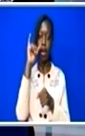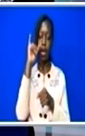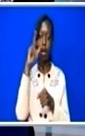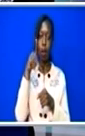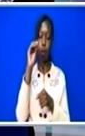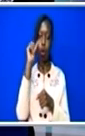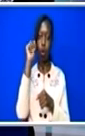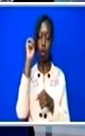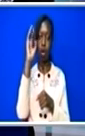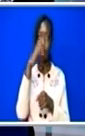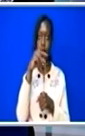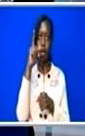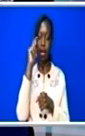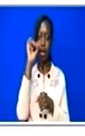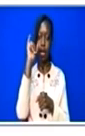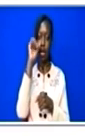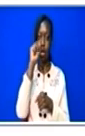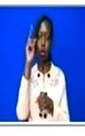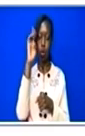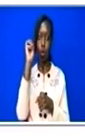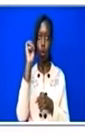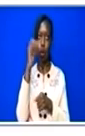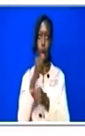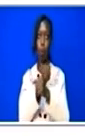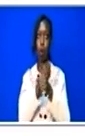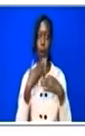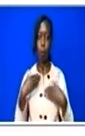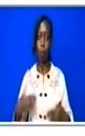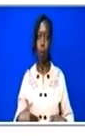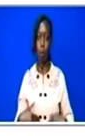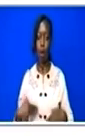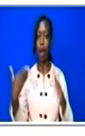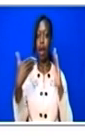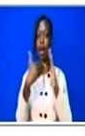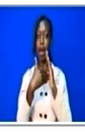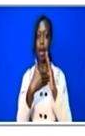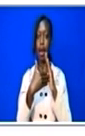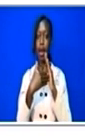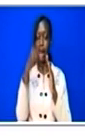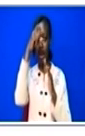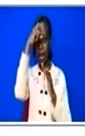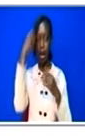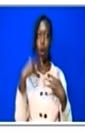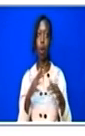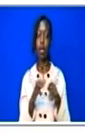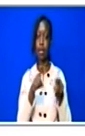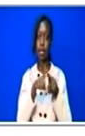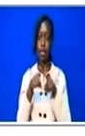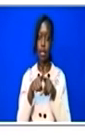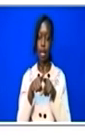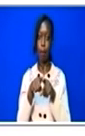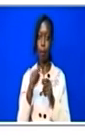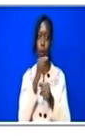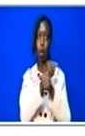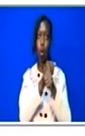They insulate the body against heat loss. Yes, okay, yes, that's where the they are second part. found, and they also protect the inner delicate organs